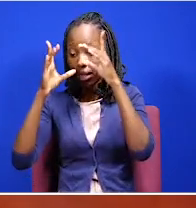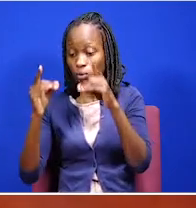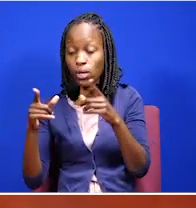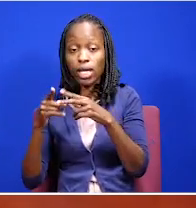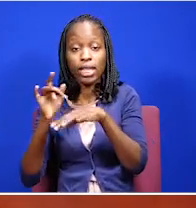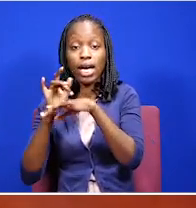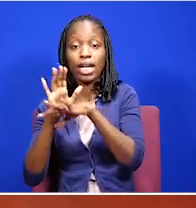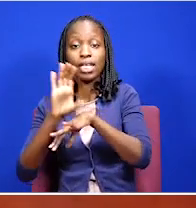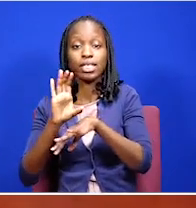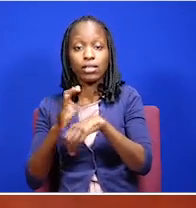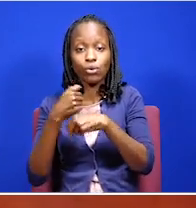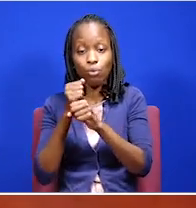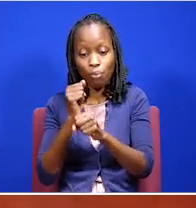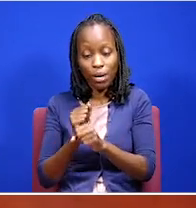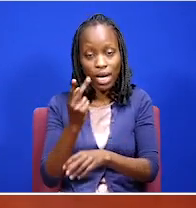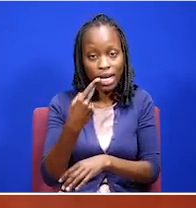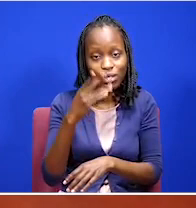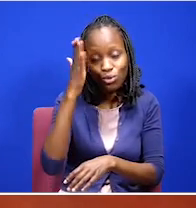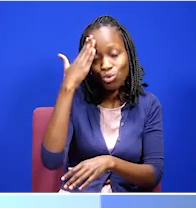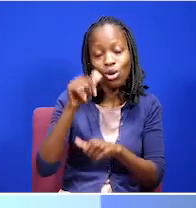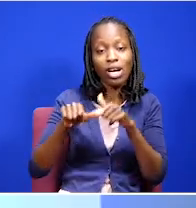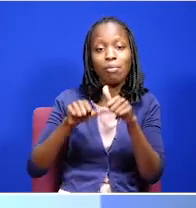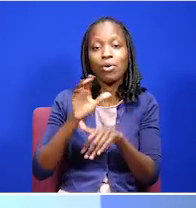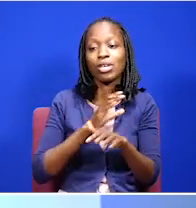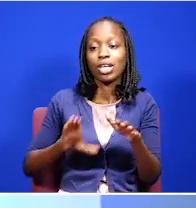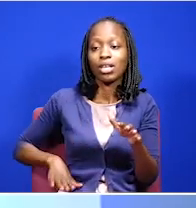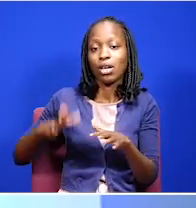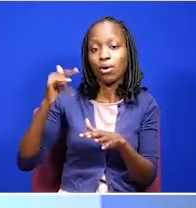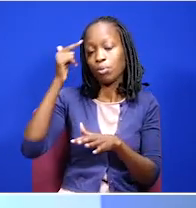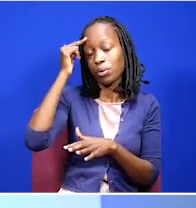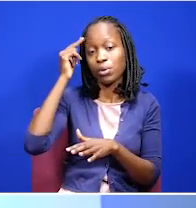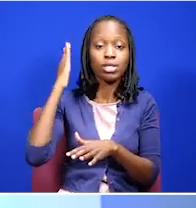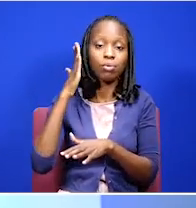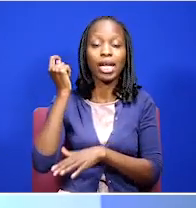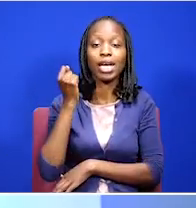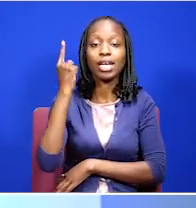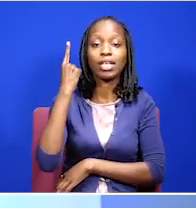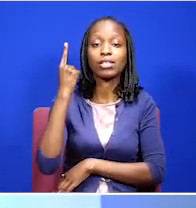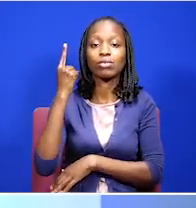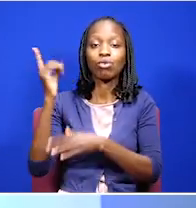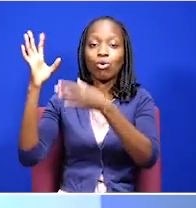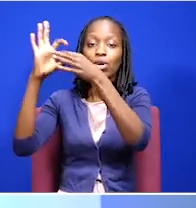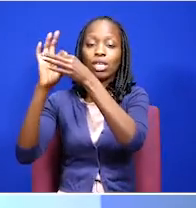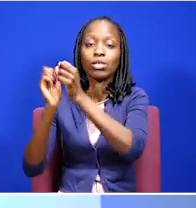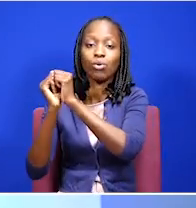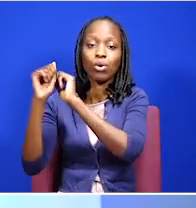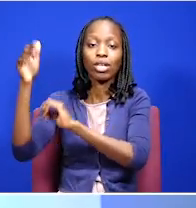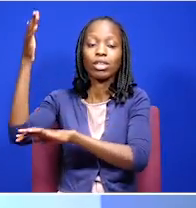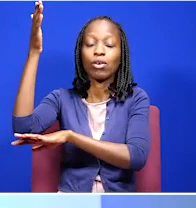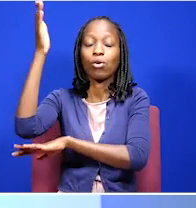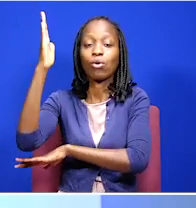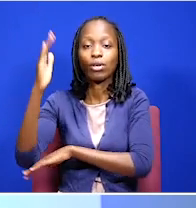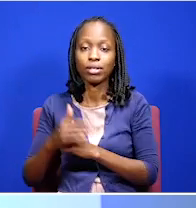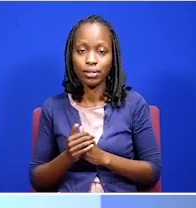who made major decisions in the early church to make you and me to know about Christ,